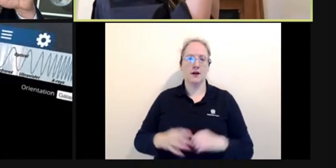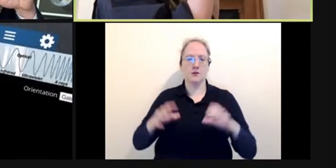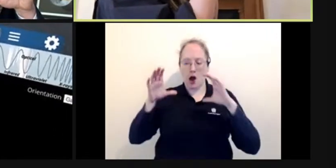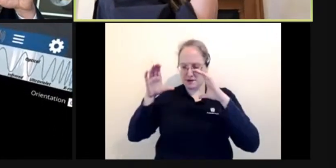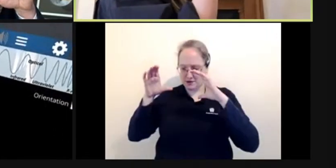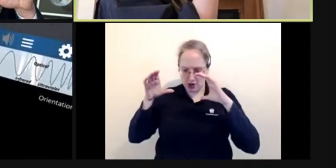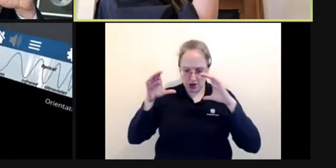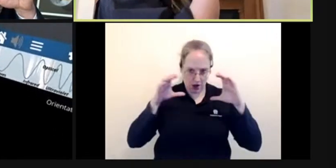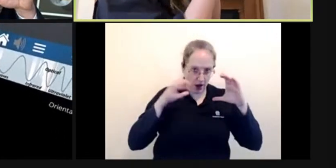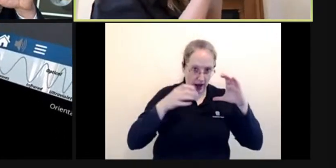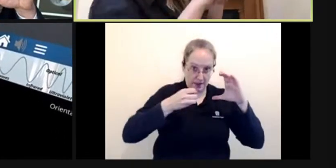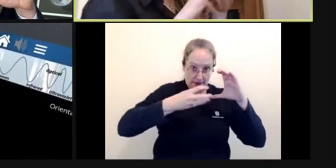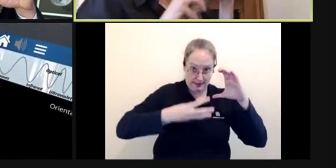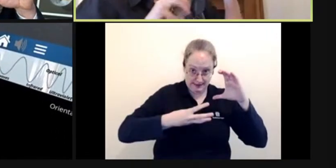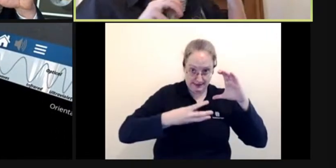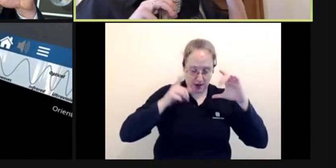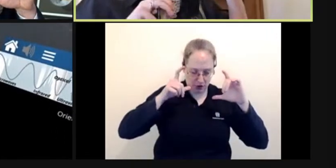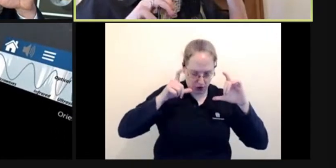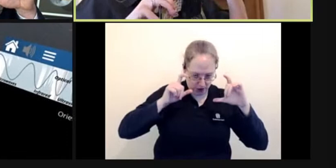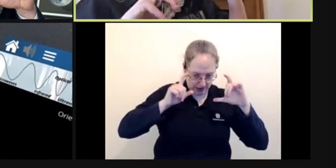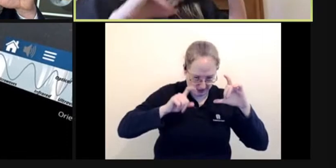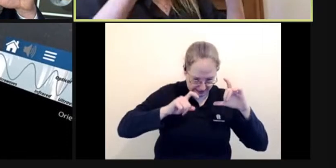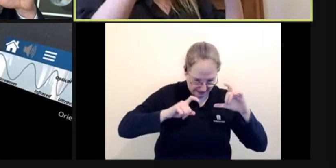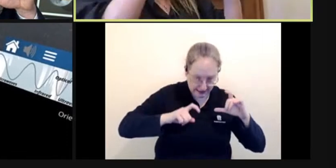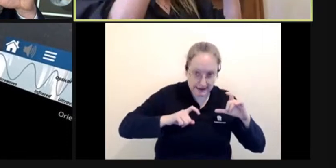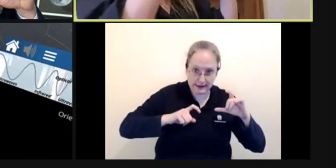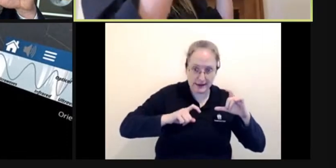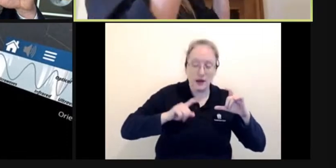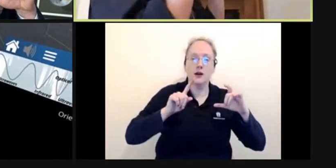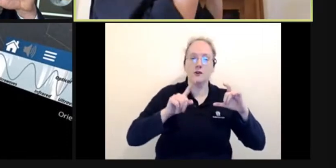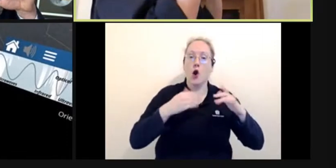things. So let's turn on constellations,